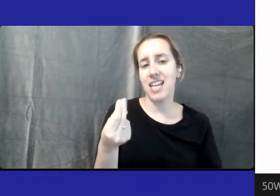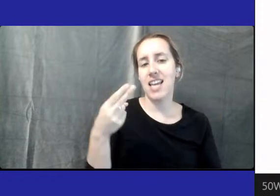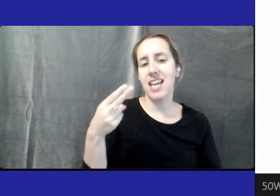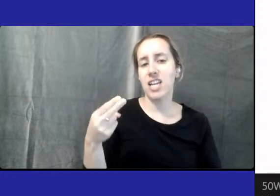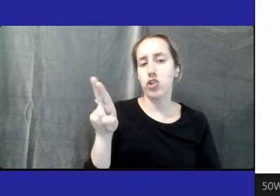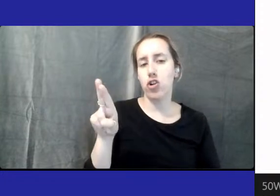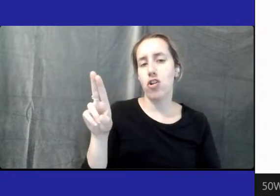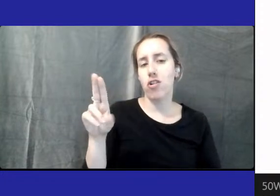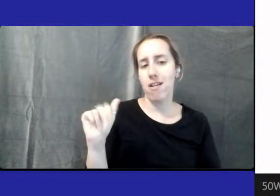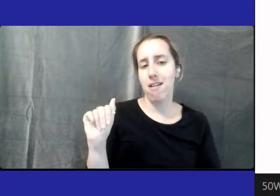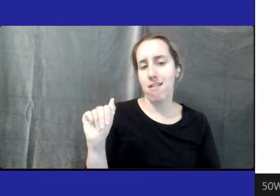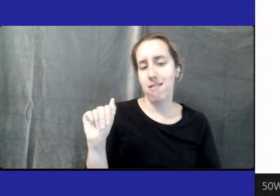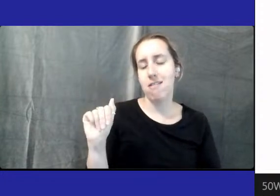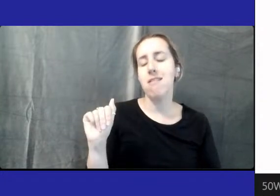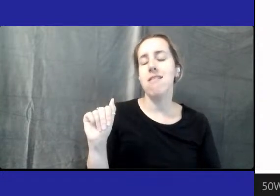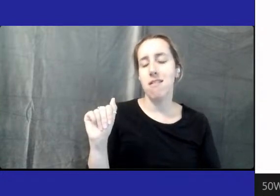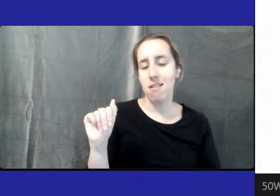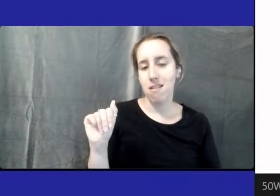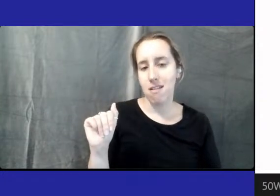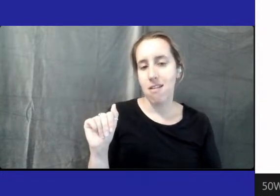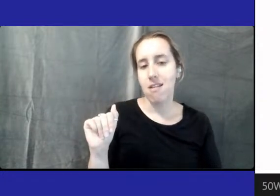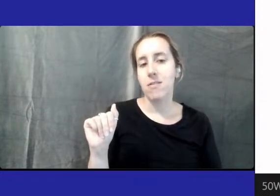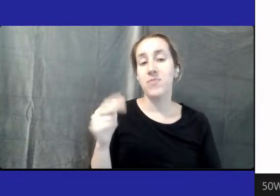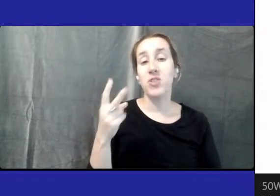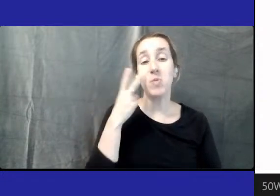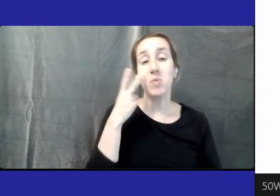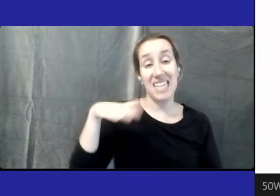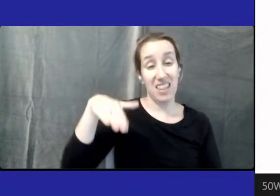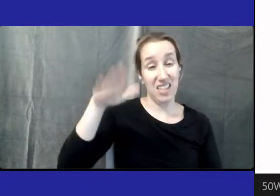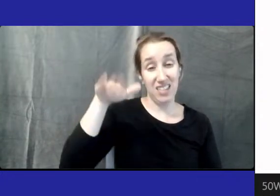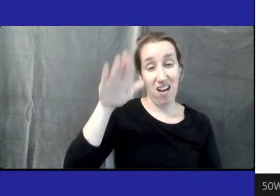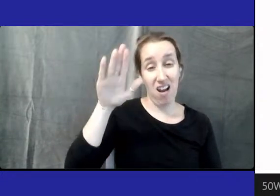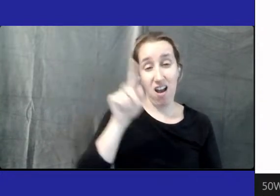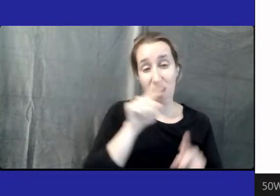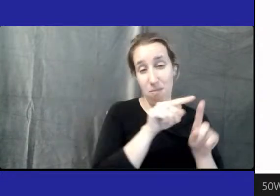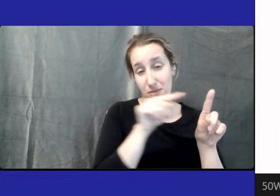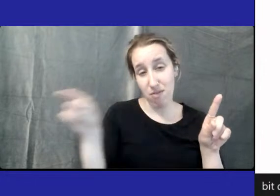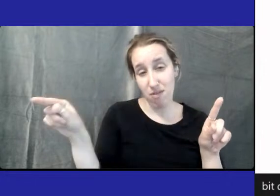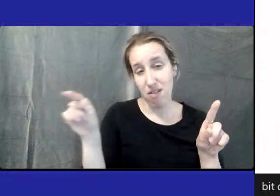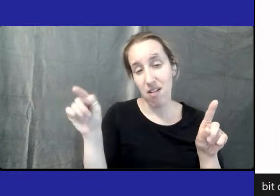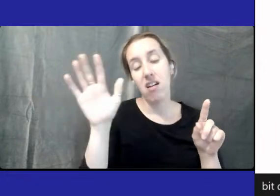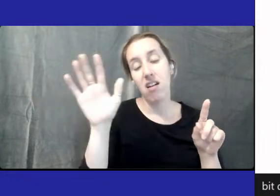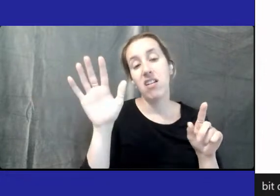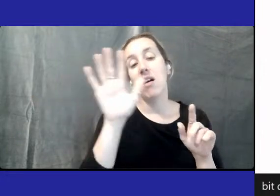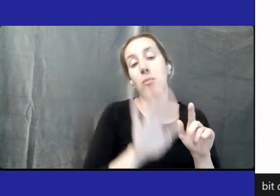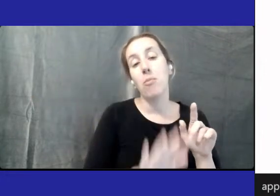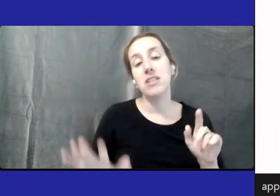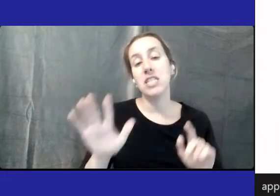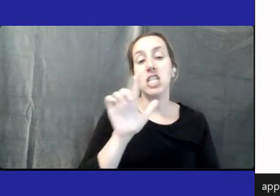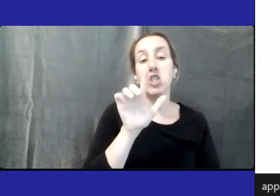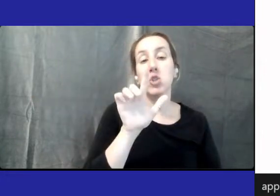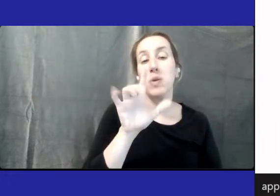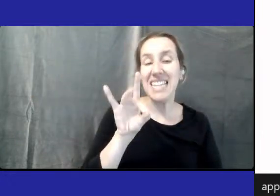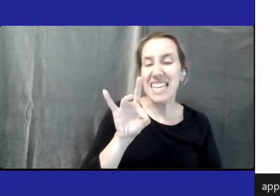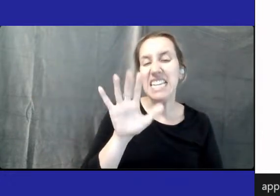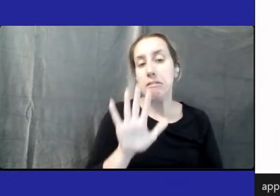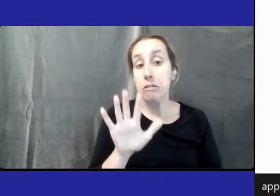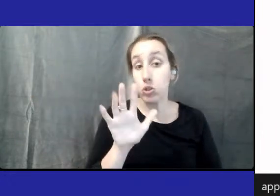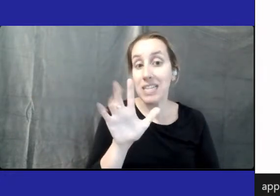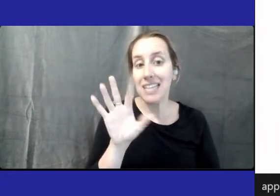you will see at the top that approximately 28, and at this point 29,000 individuals, or close